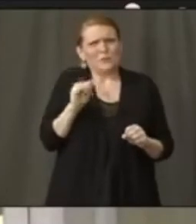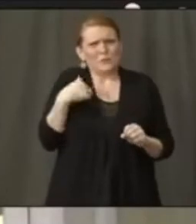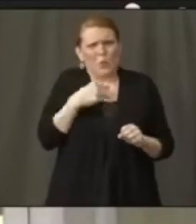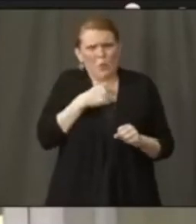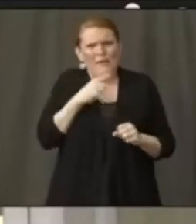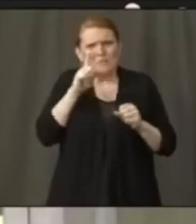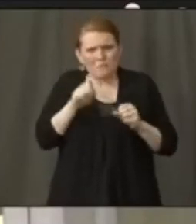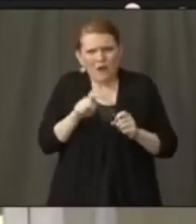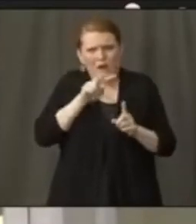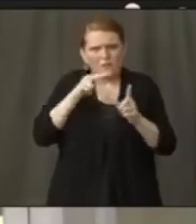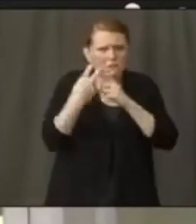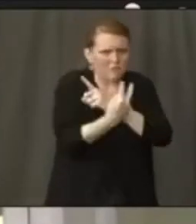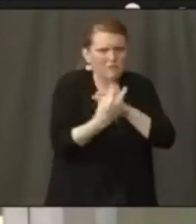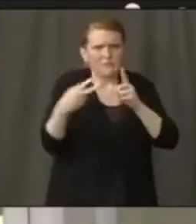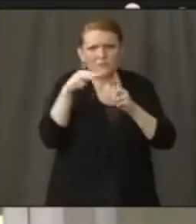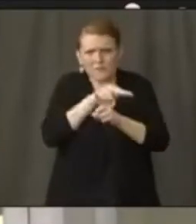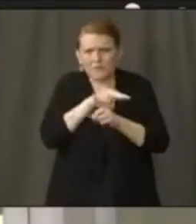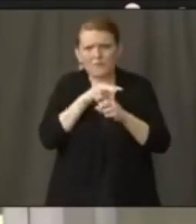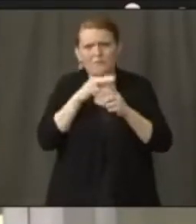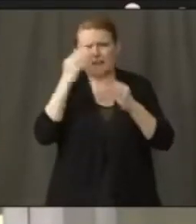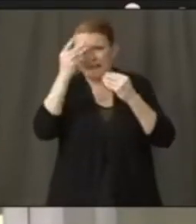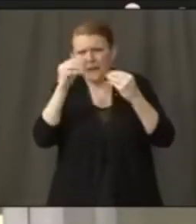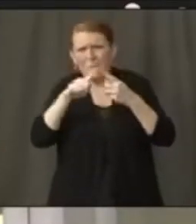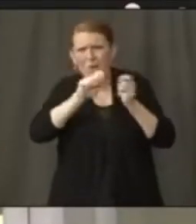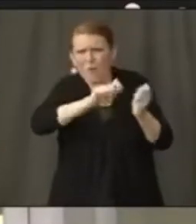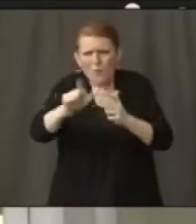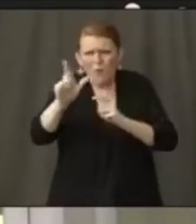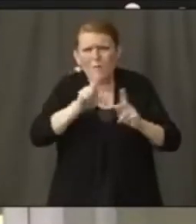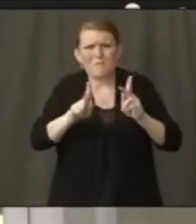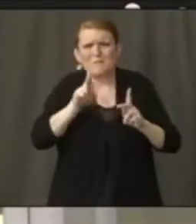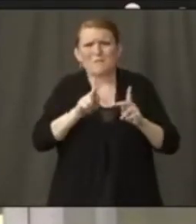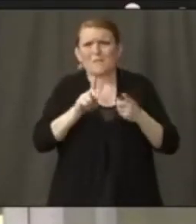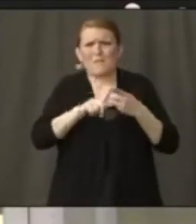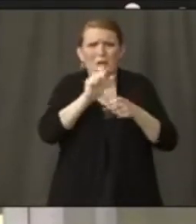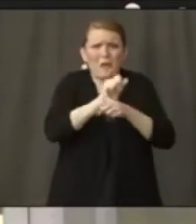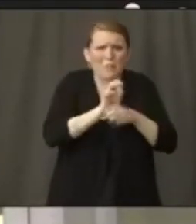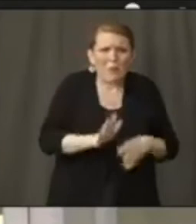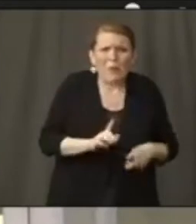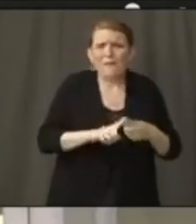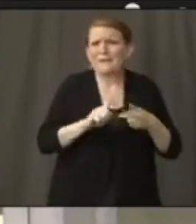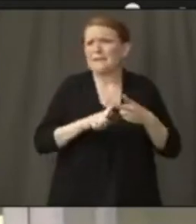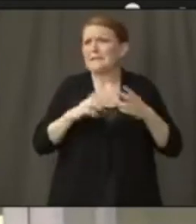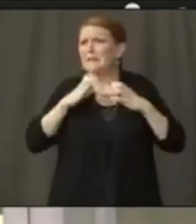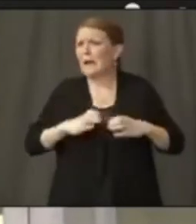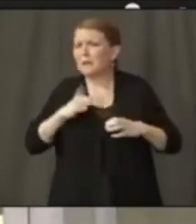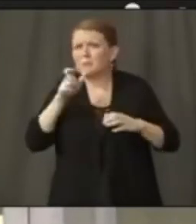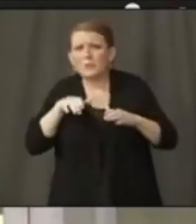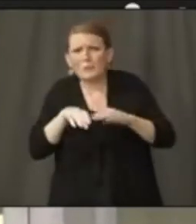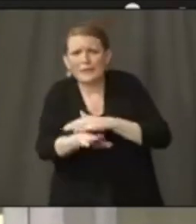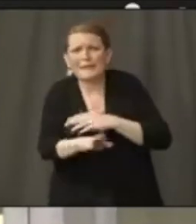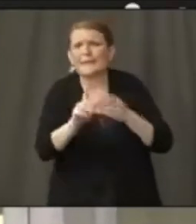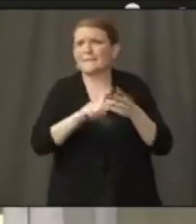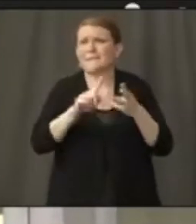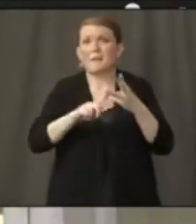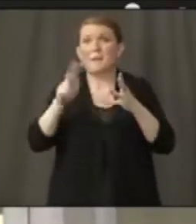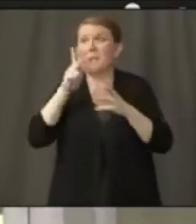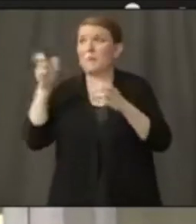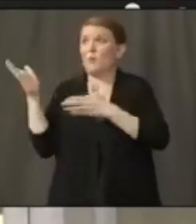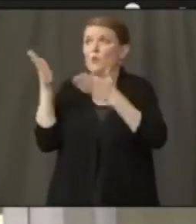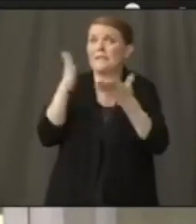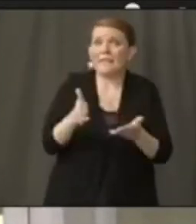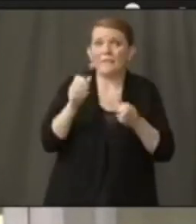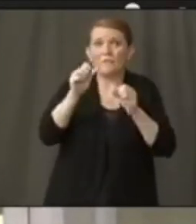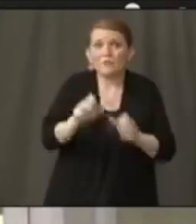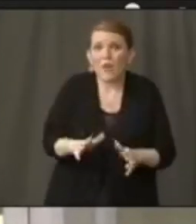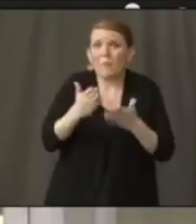delivery drivers. Everybody's got to, you know, take control of their own personal space. And I think if we can do that, we can make it work. There